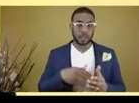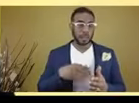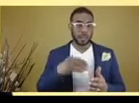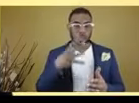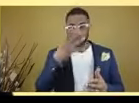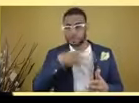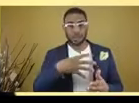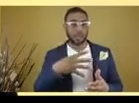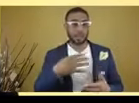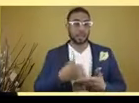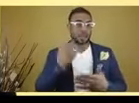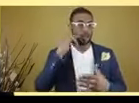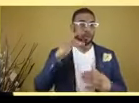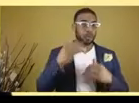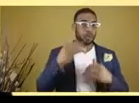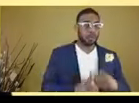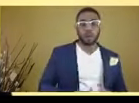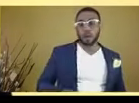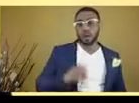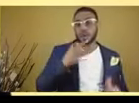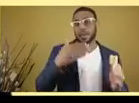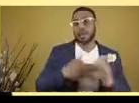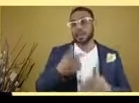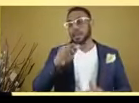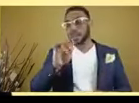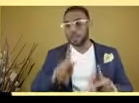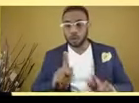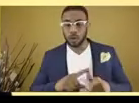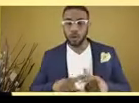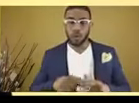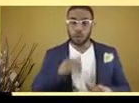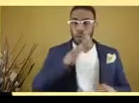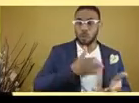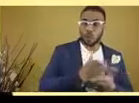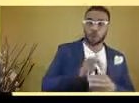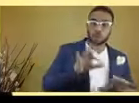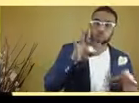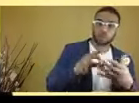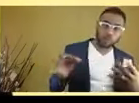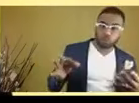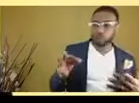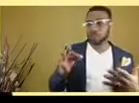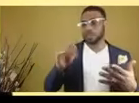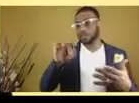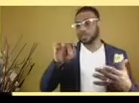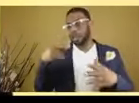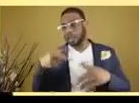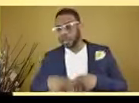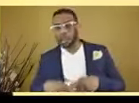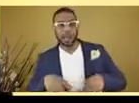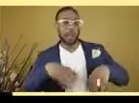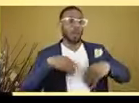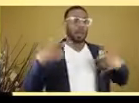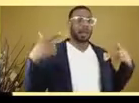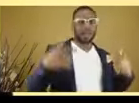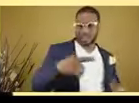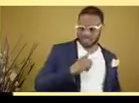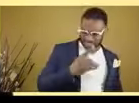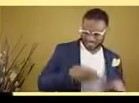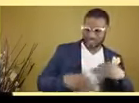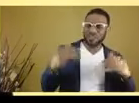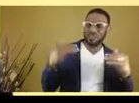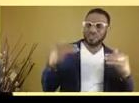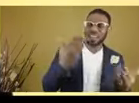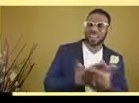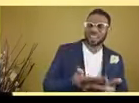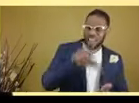poor and being against gay people and being against a woman's right to choose and tax cuts and owning guns is in fact a